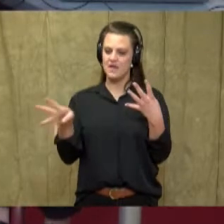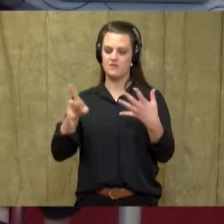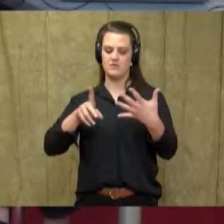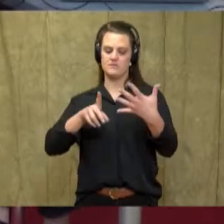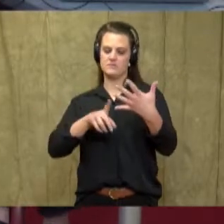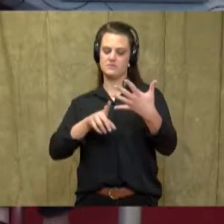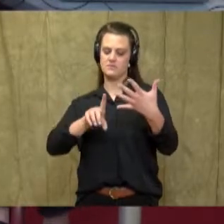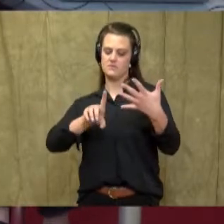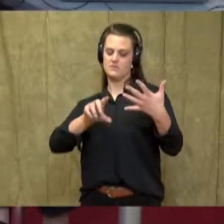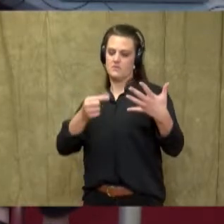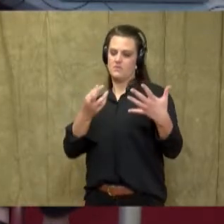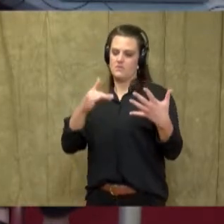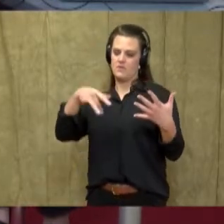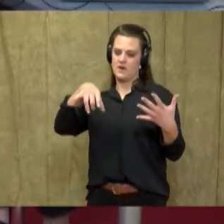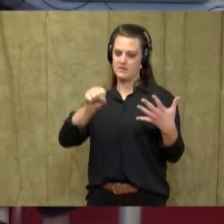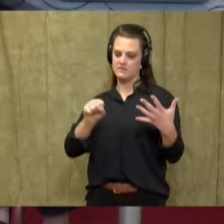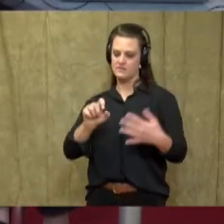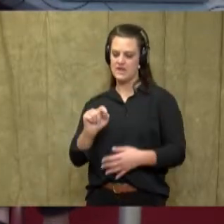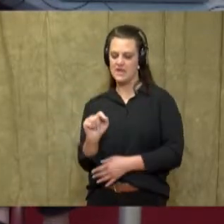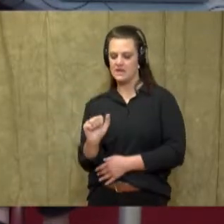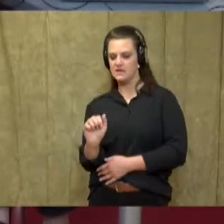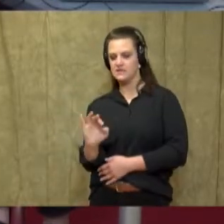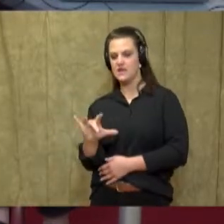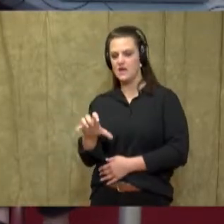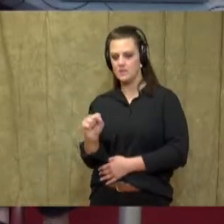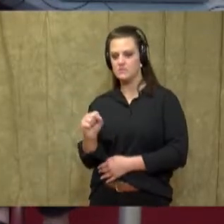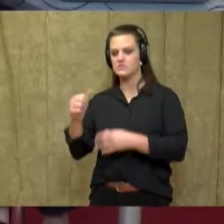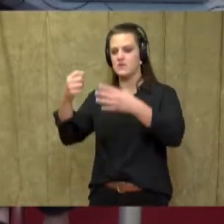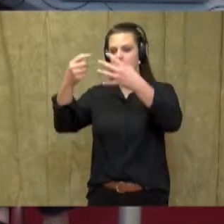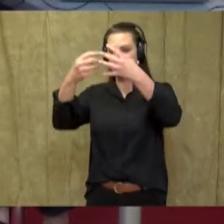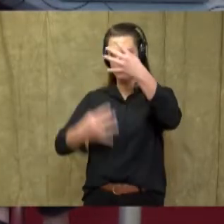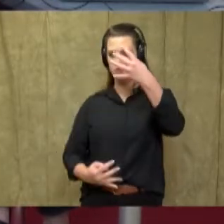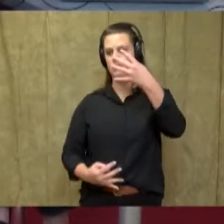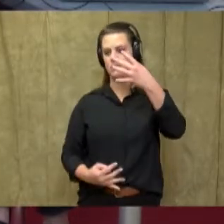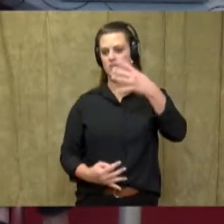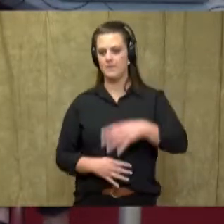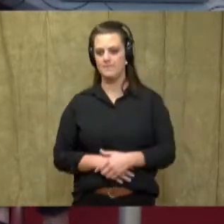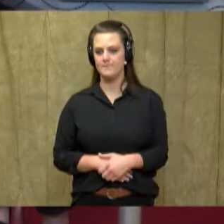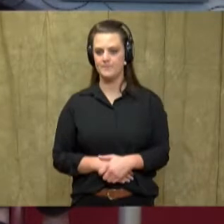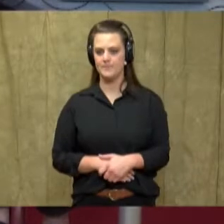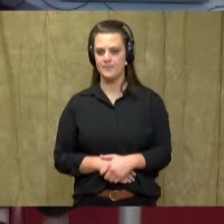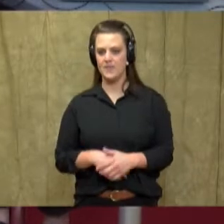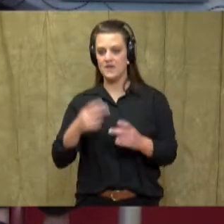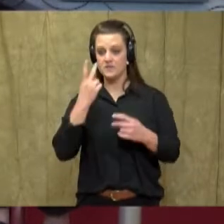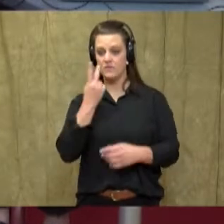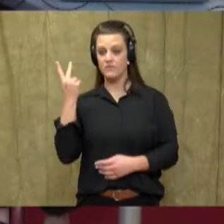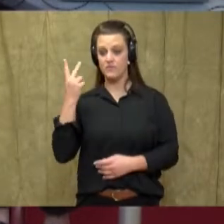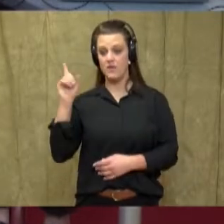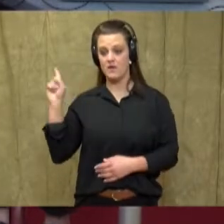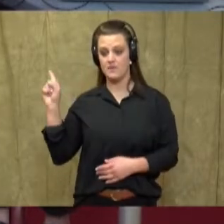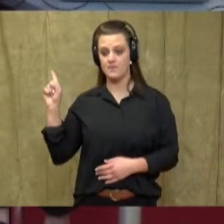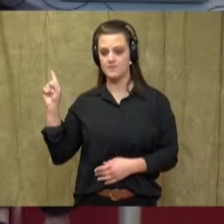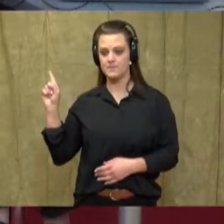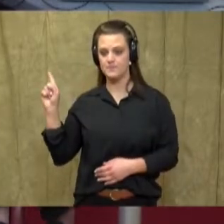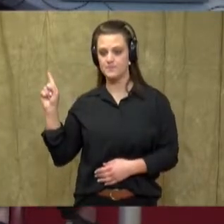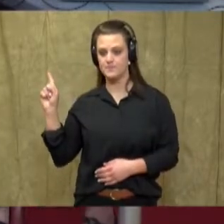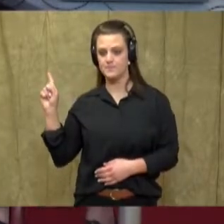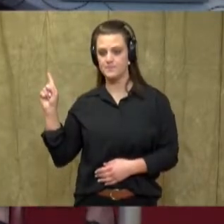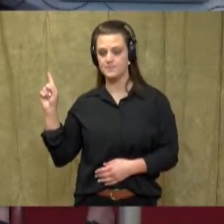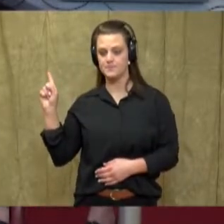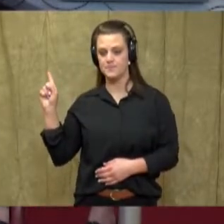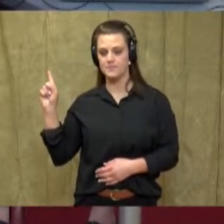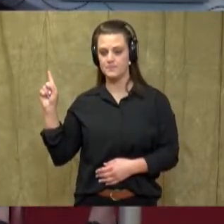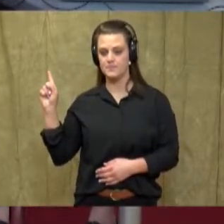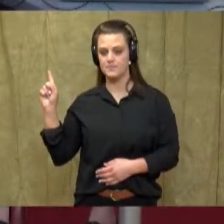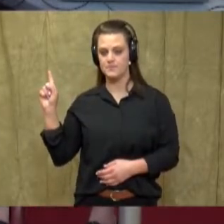graphs, tables, and such. As you can see in this graphic that I have on the PowerPoint